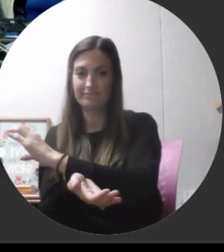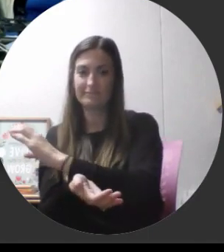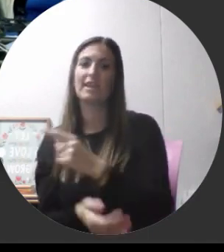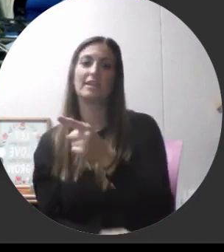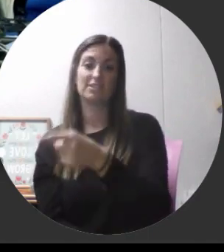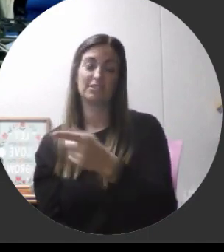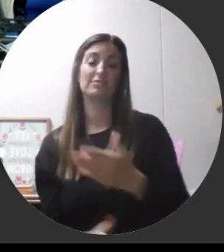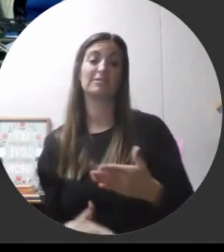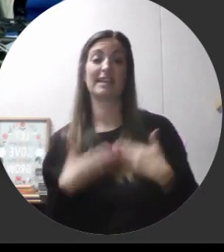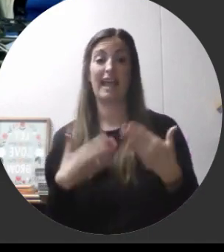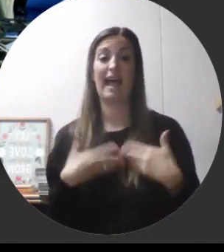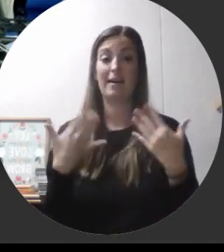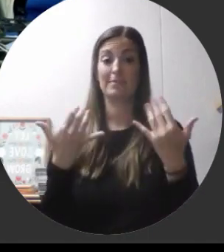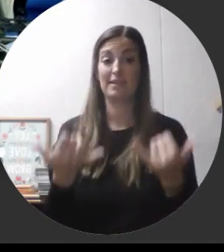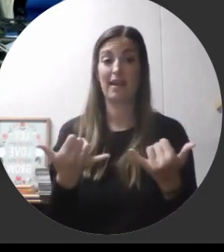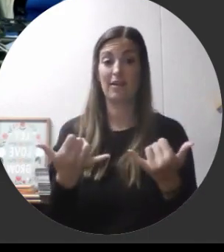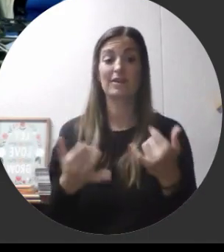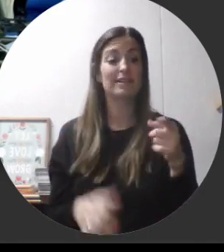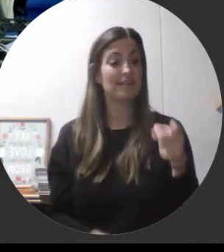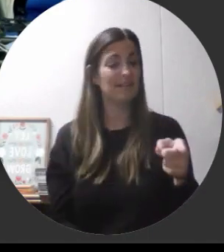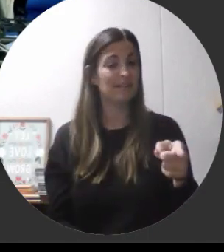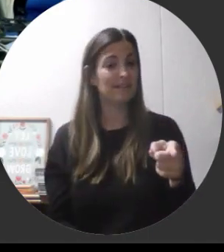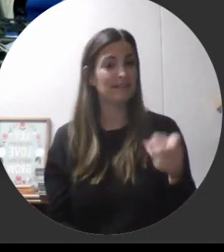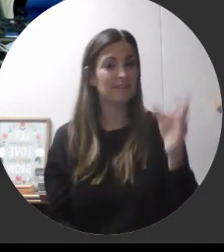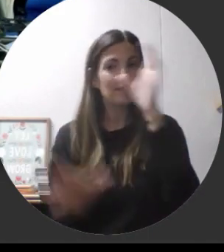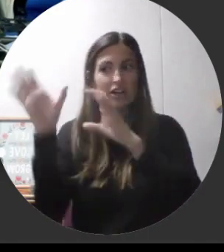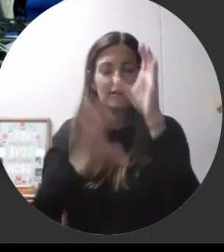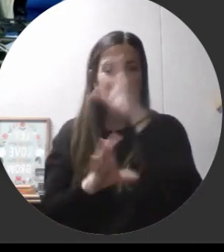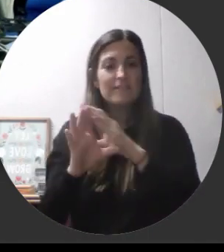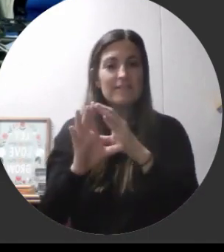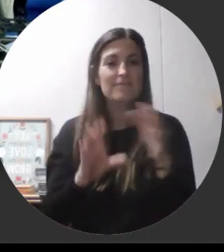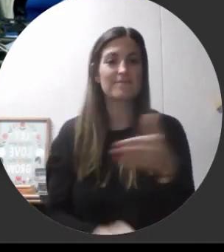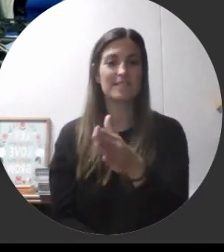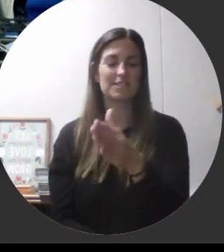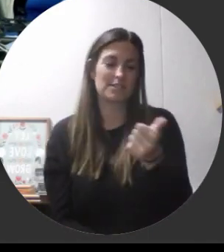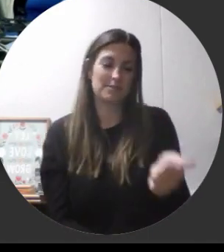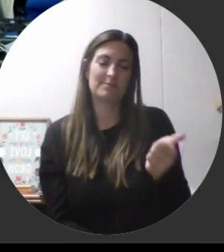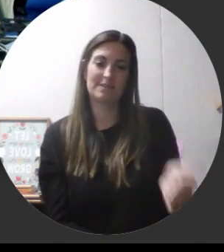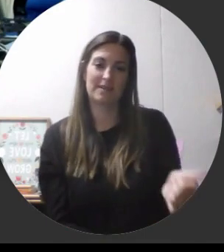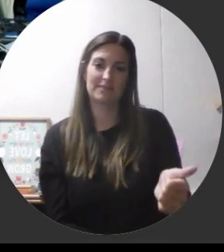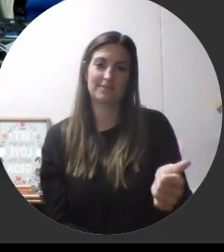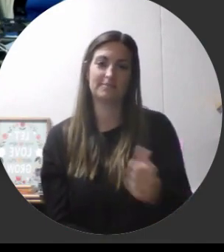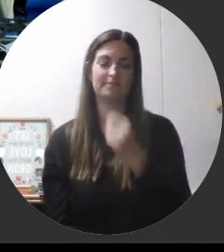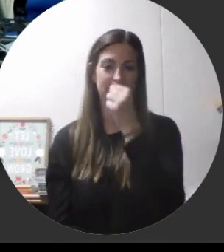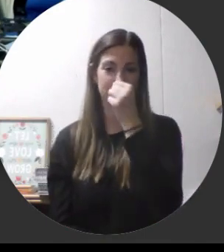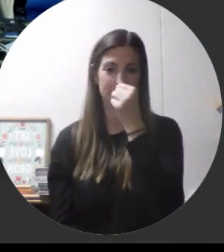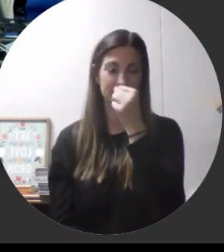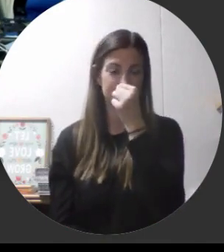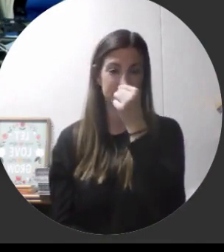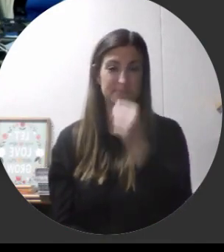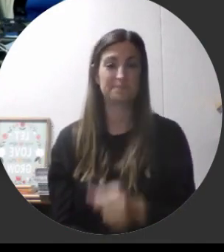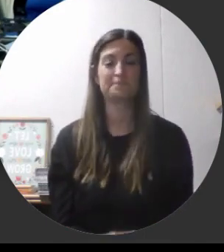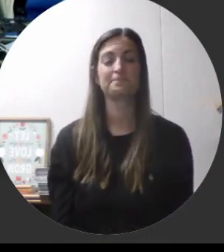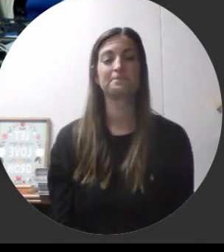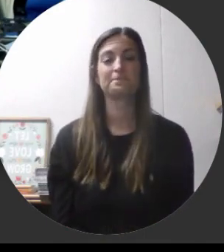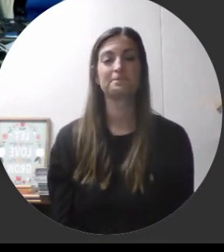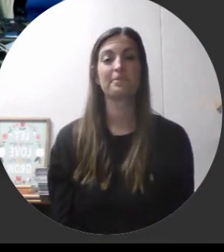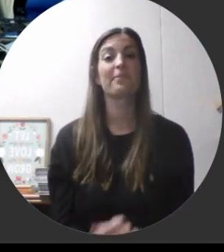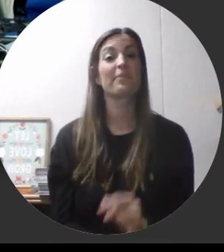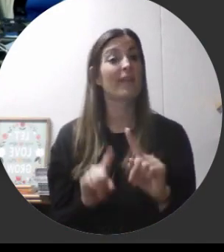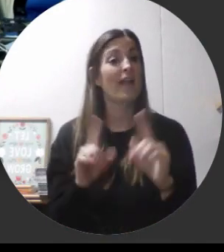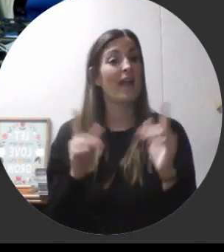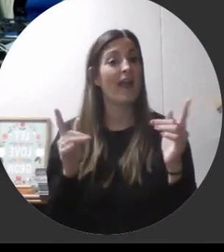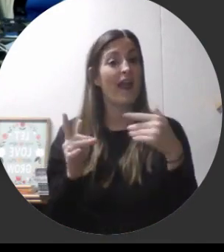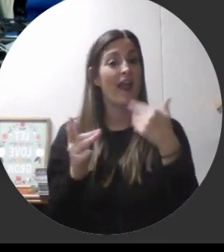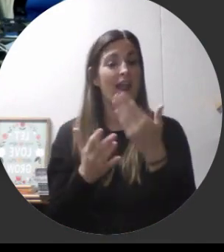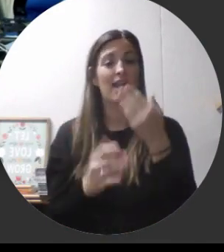could catch his own food from now on, freeing her from the endless hours of washing clothes covered in slimy fish scales. "Hold